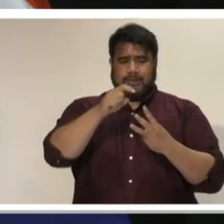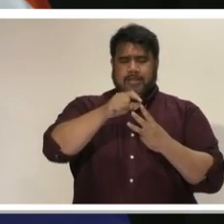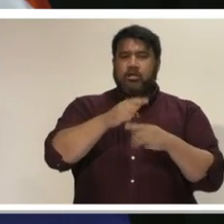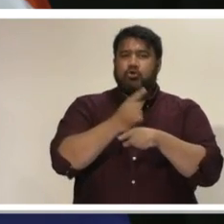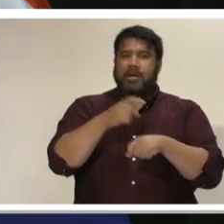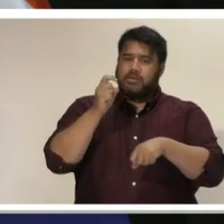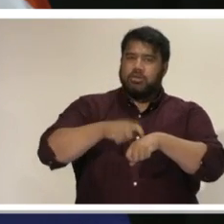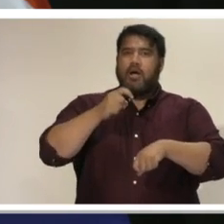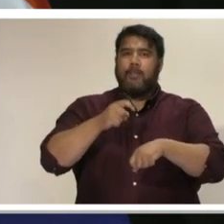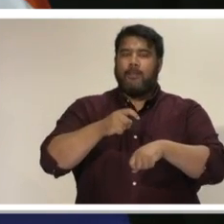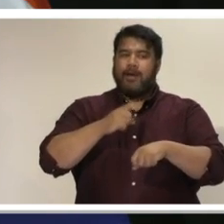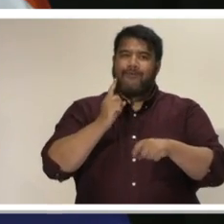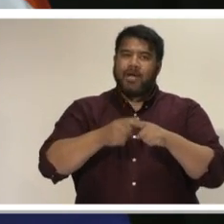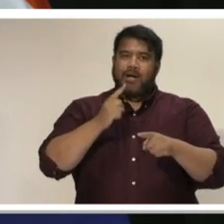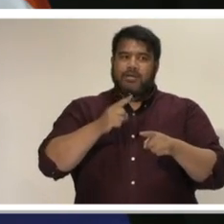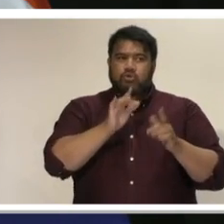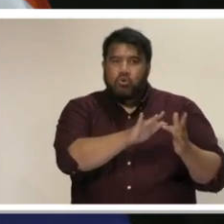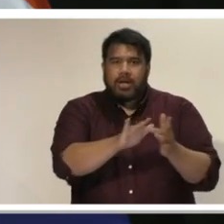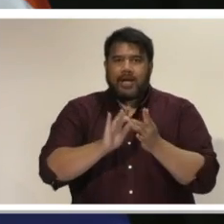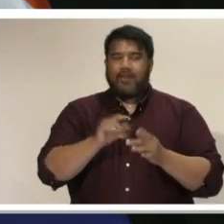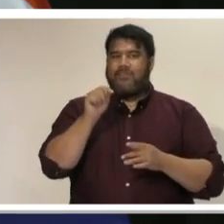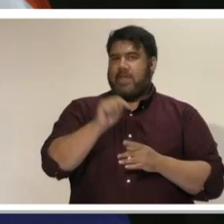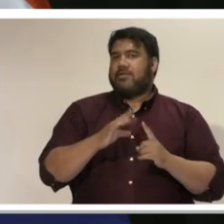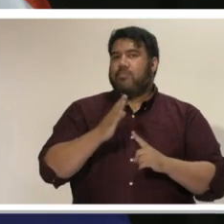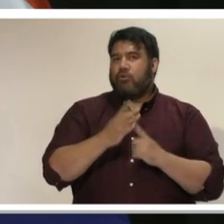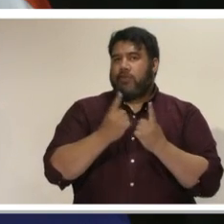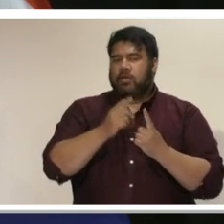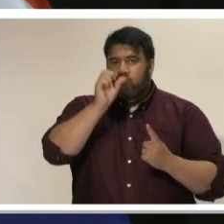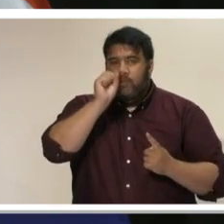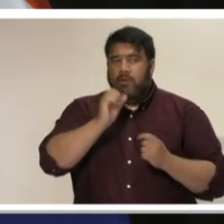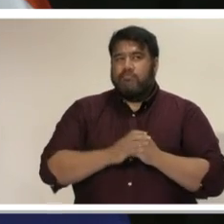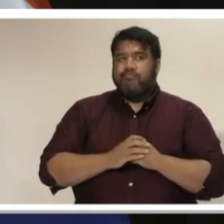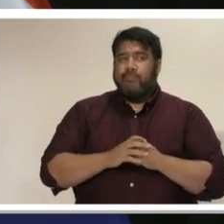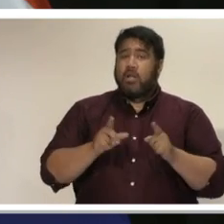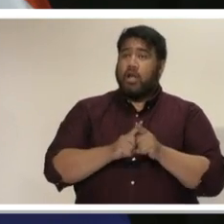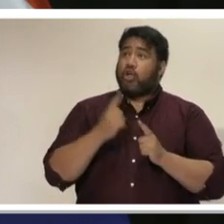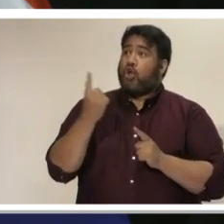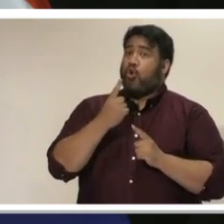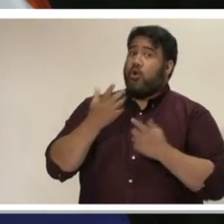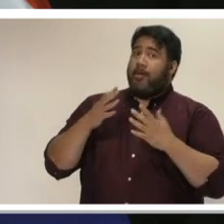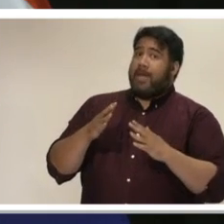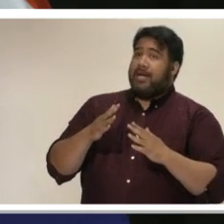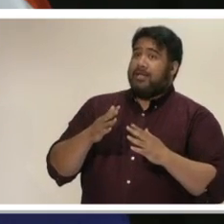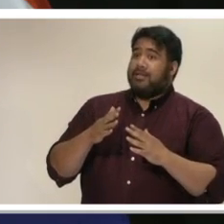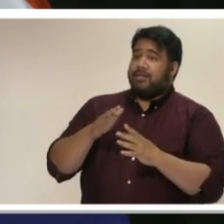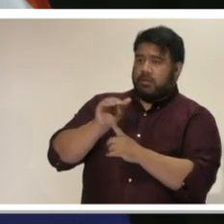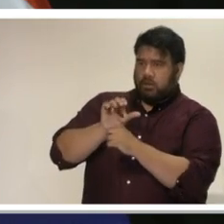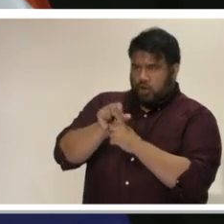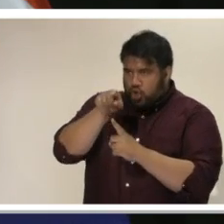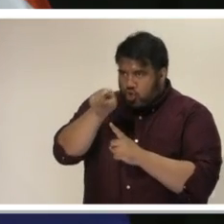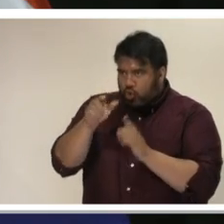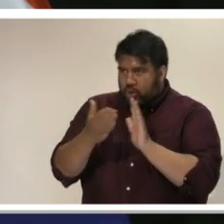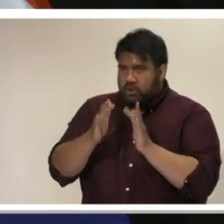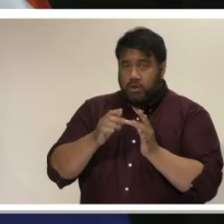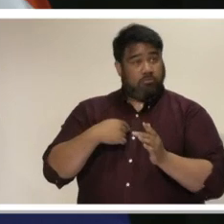of contacting people who are identified as close contacts. And one of the